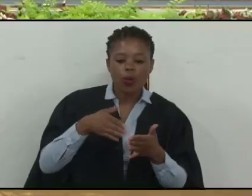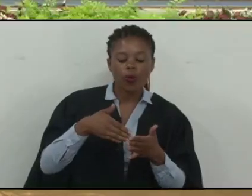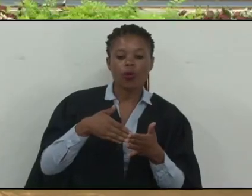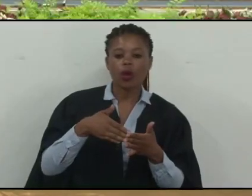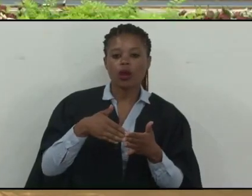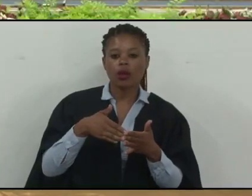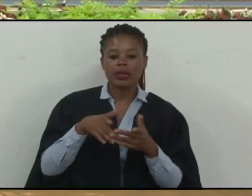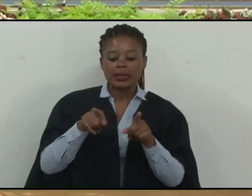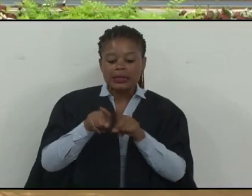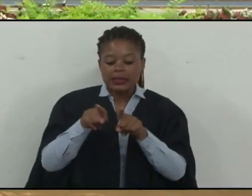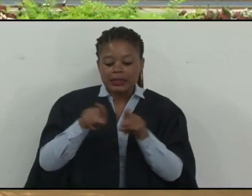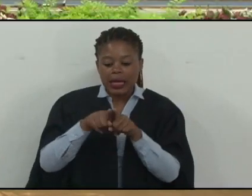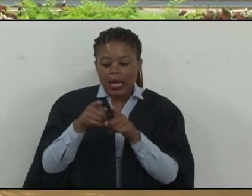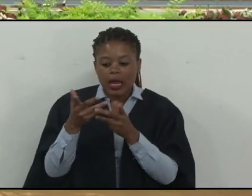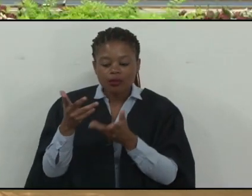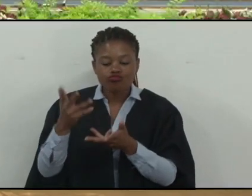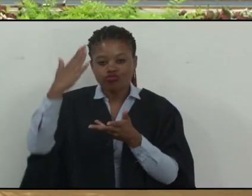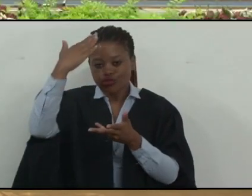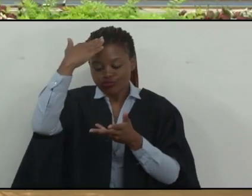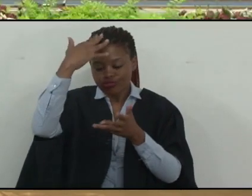including graduate